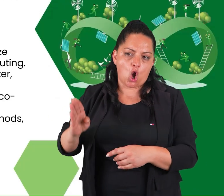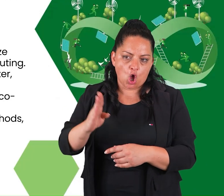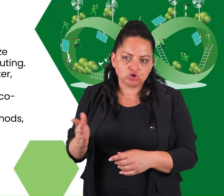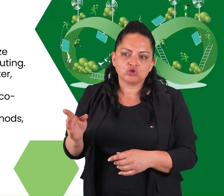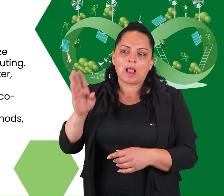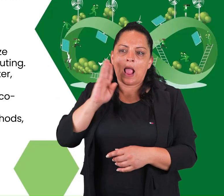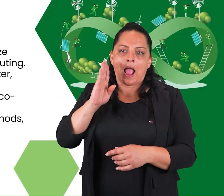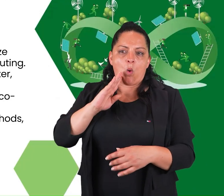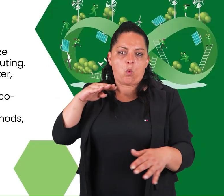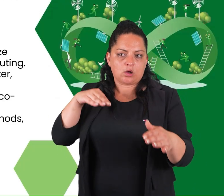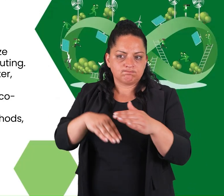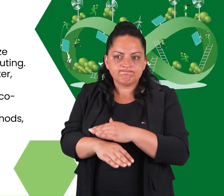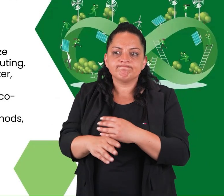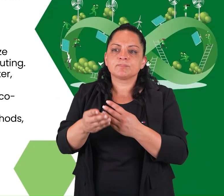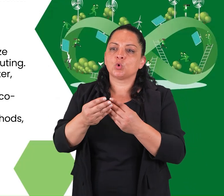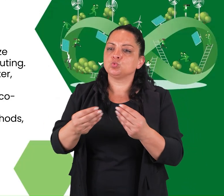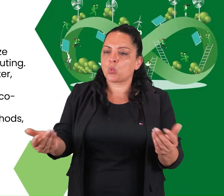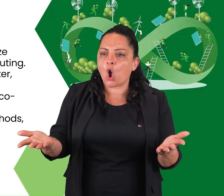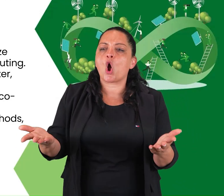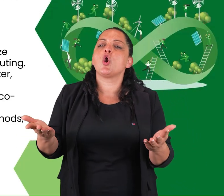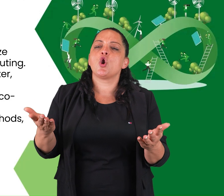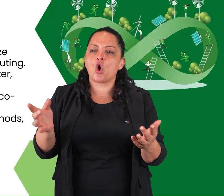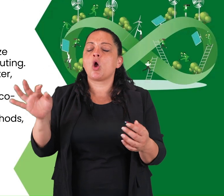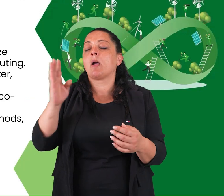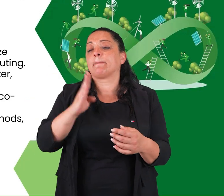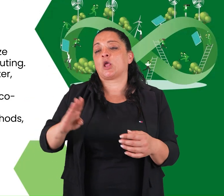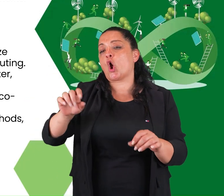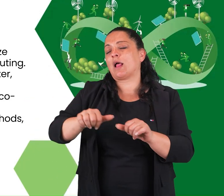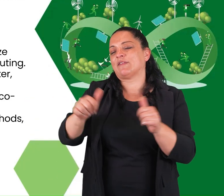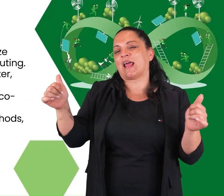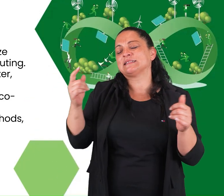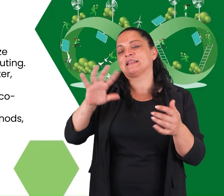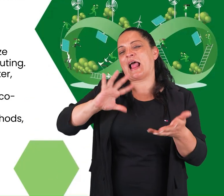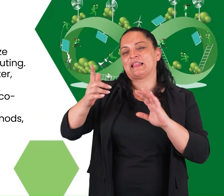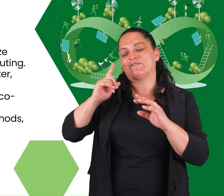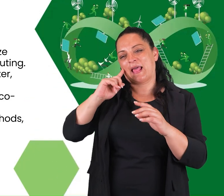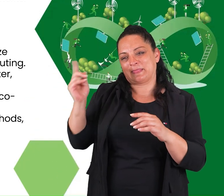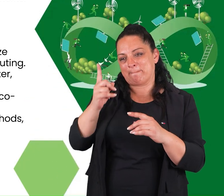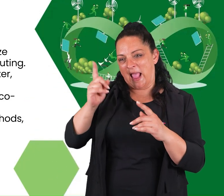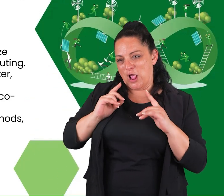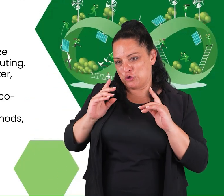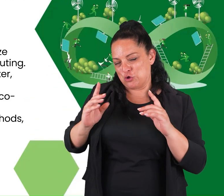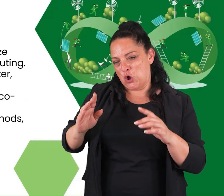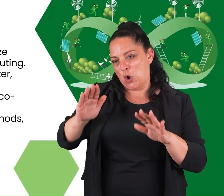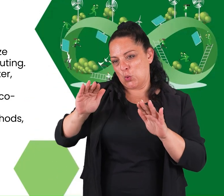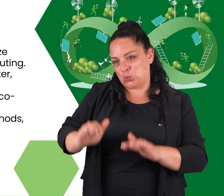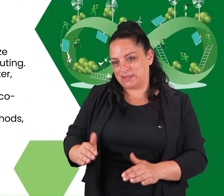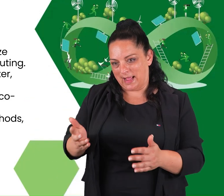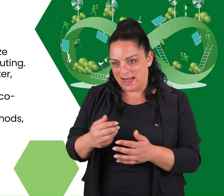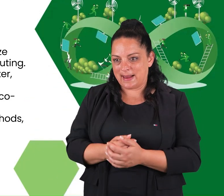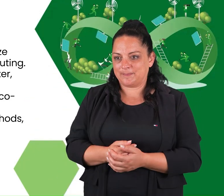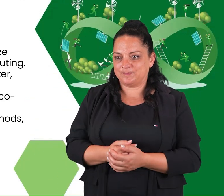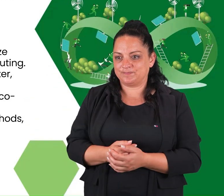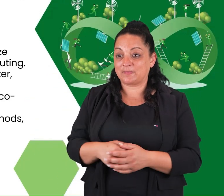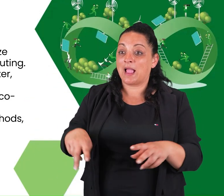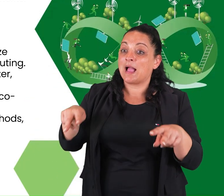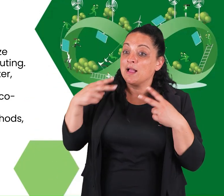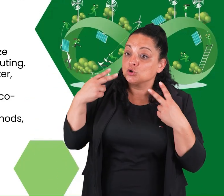conserve water, protect soil, and preserve biodiversity. On hospitality and food